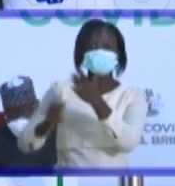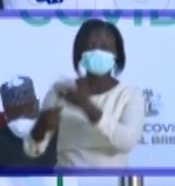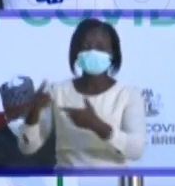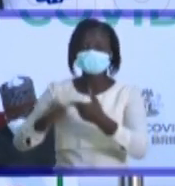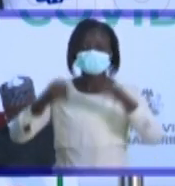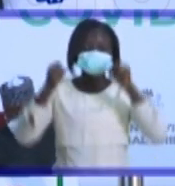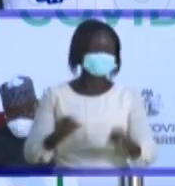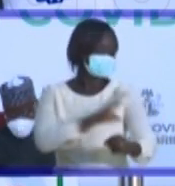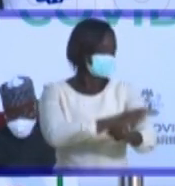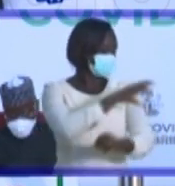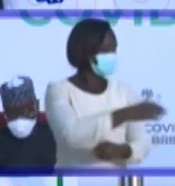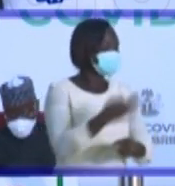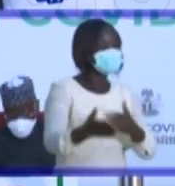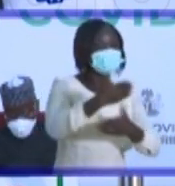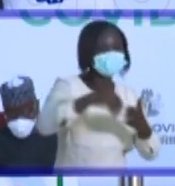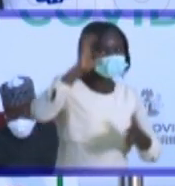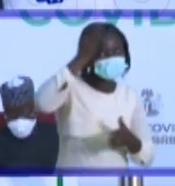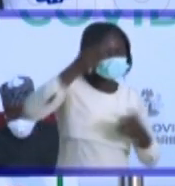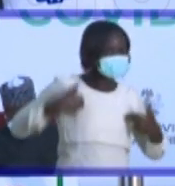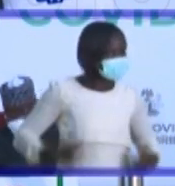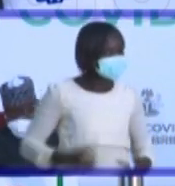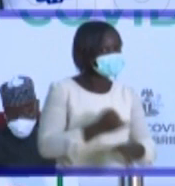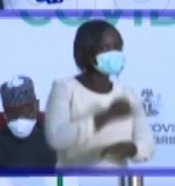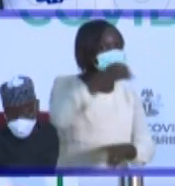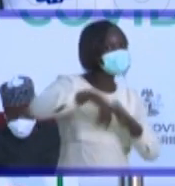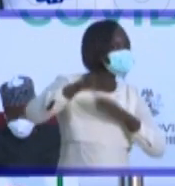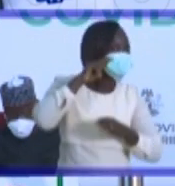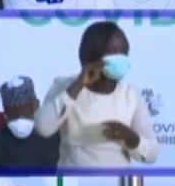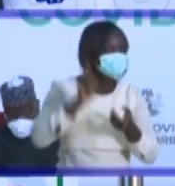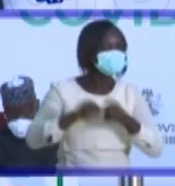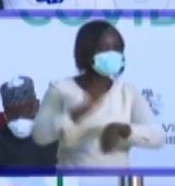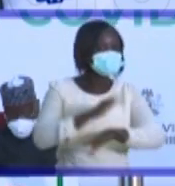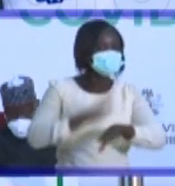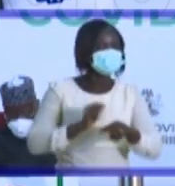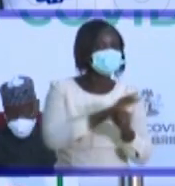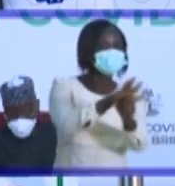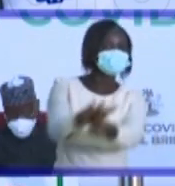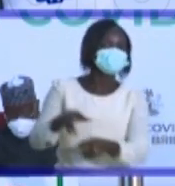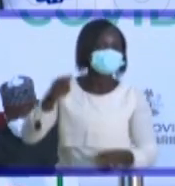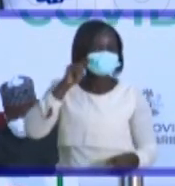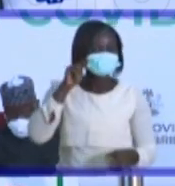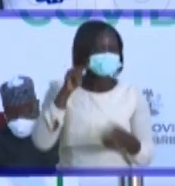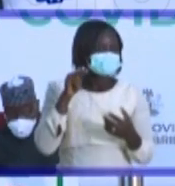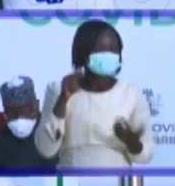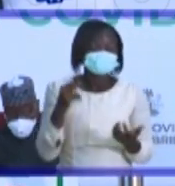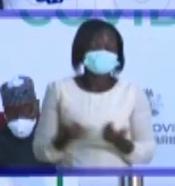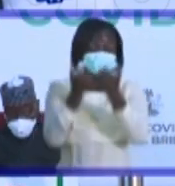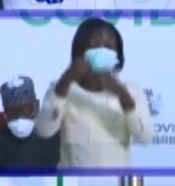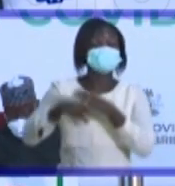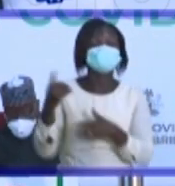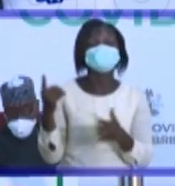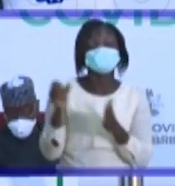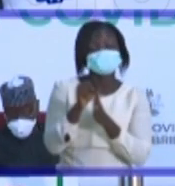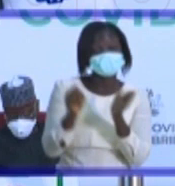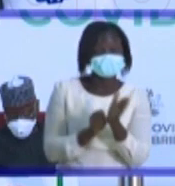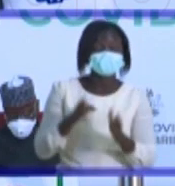of all federal health institutions in Nigeria to deal with COVID-19 challenges in their states by